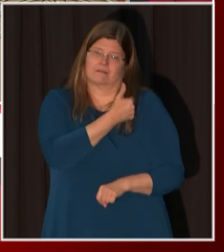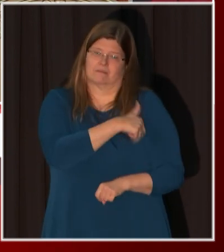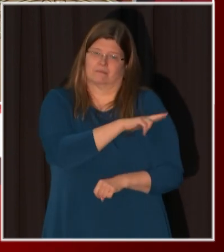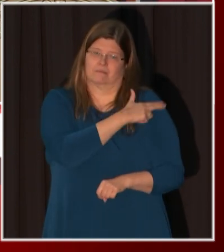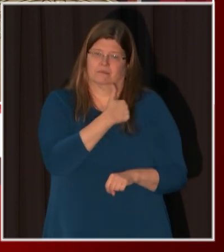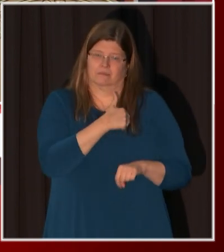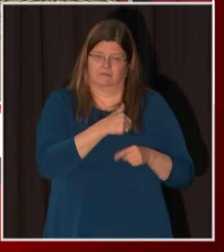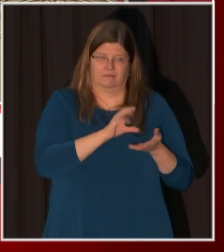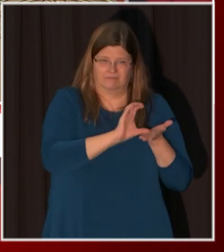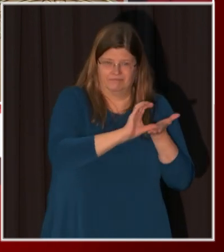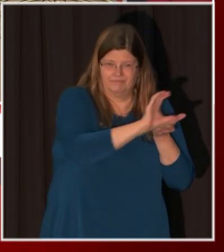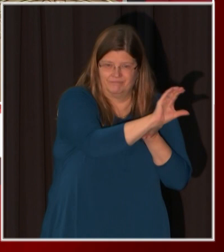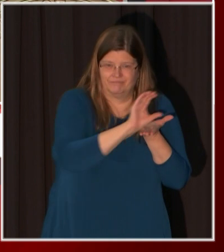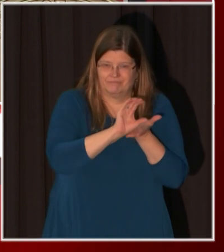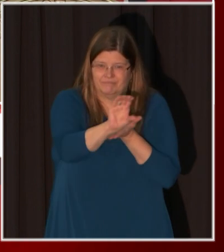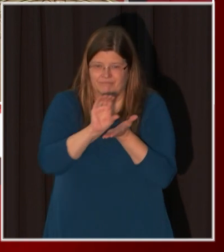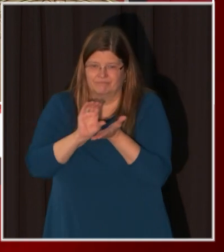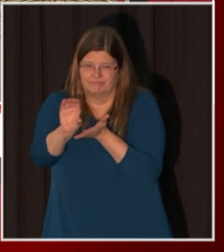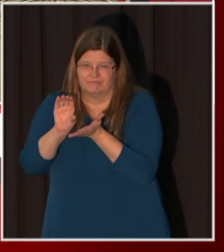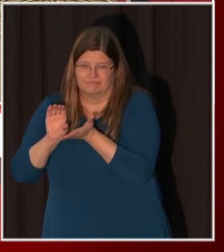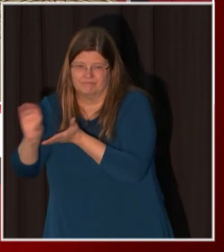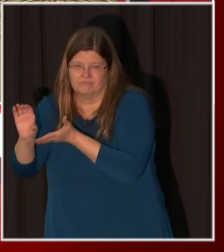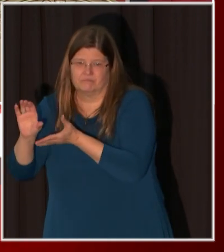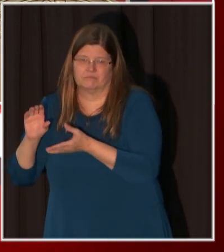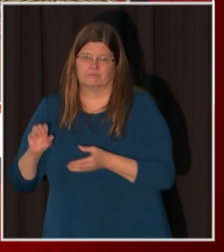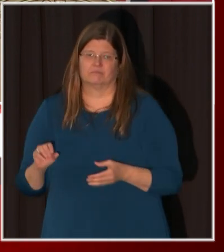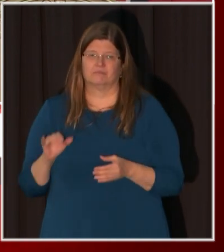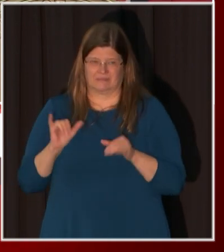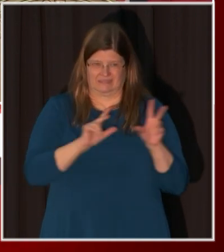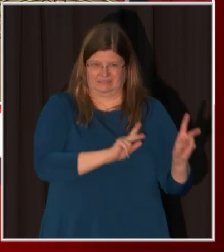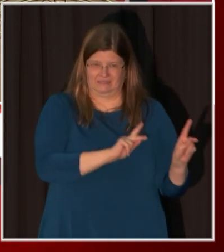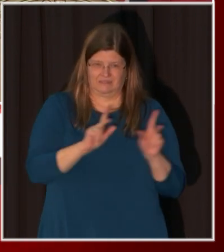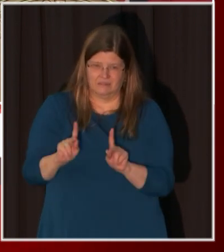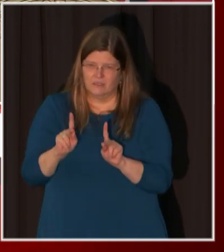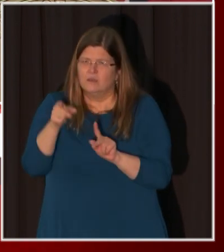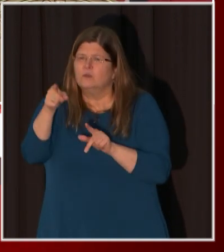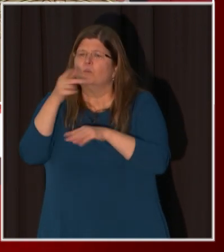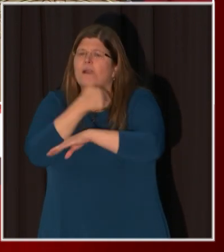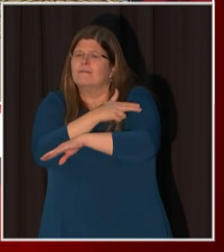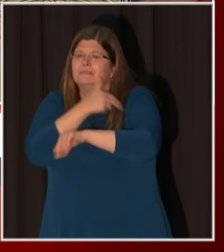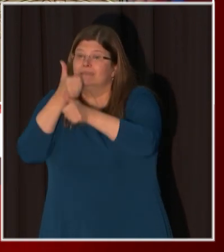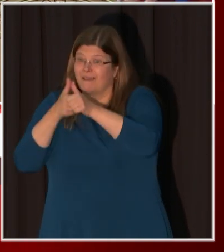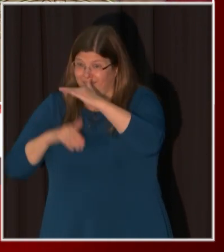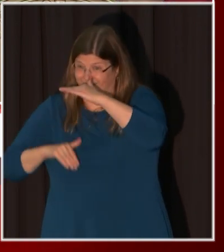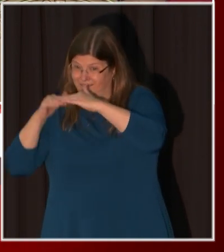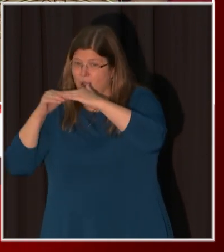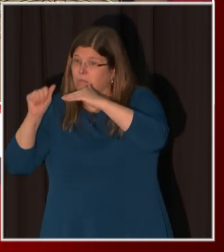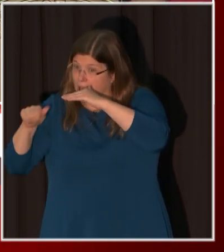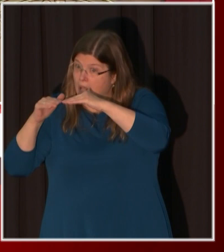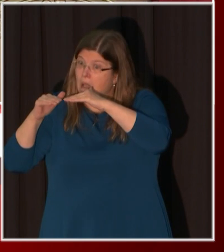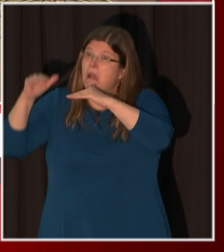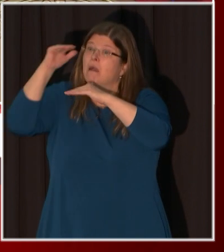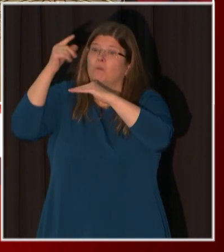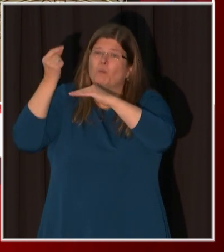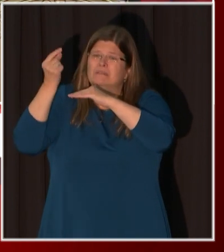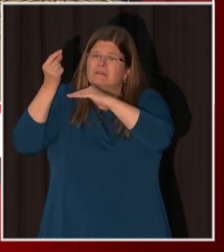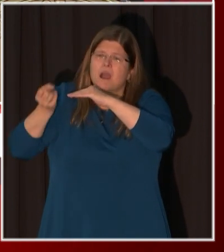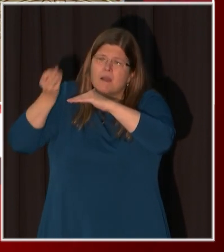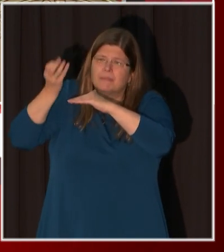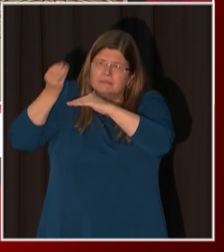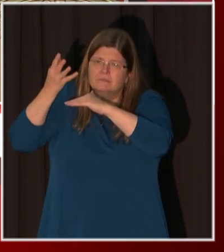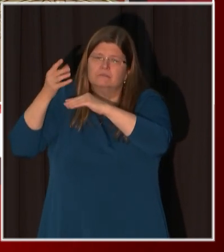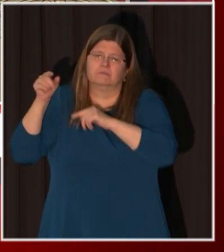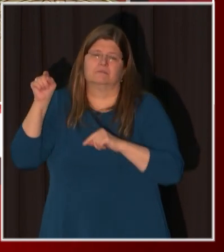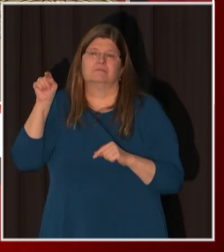they are contributing to the surge. These grants were, of course, recently passed in the Council's